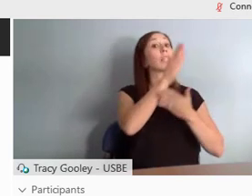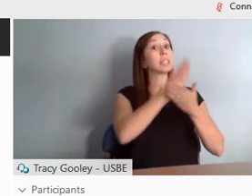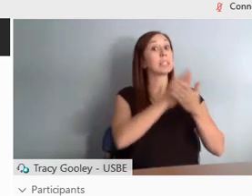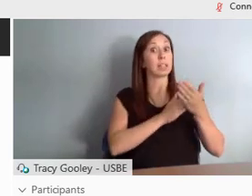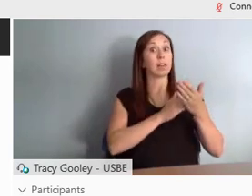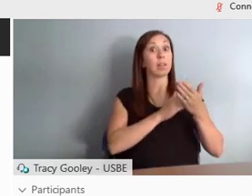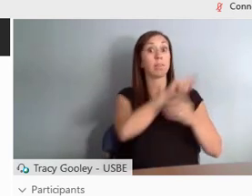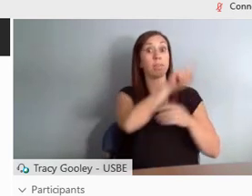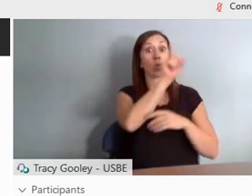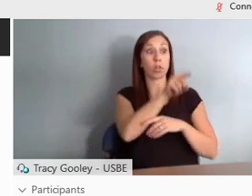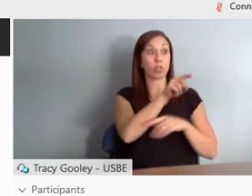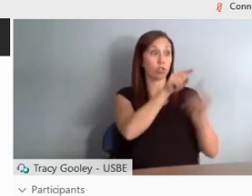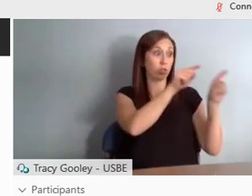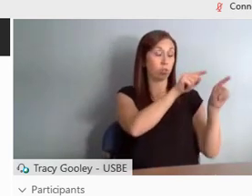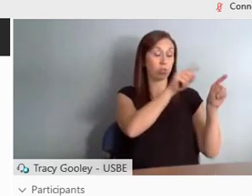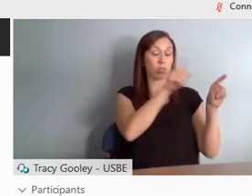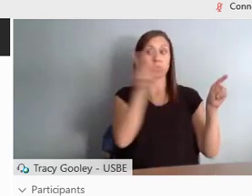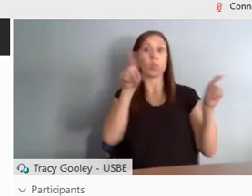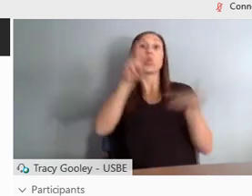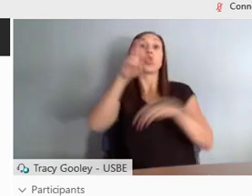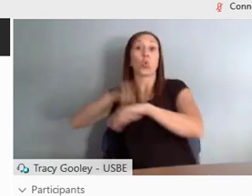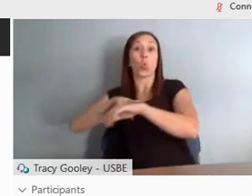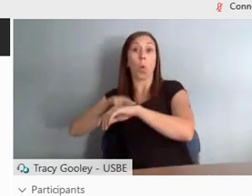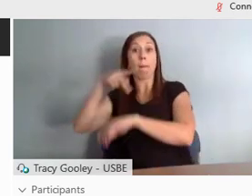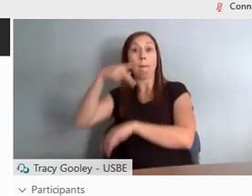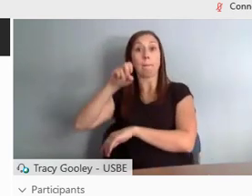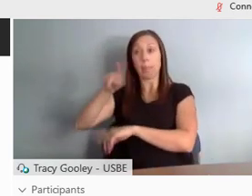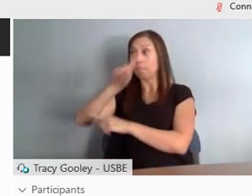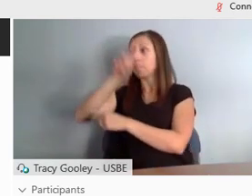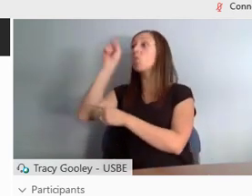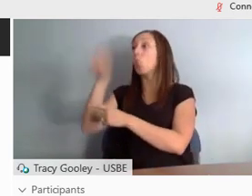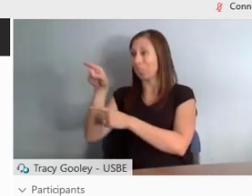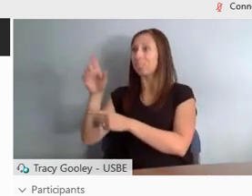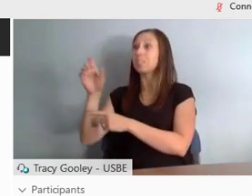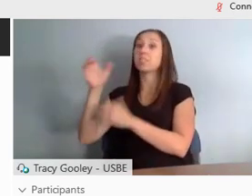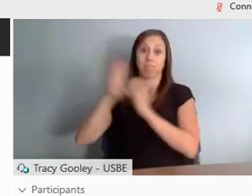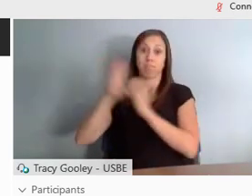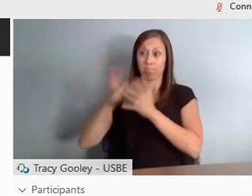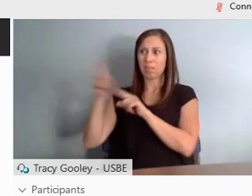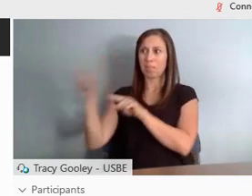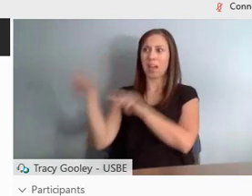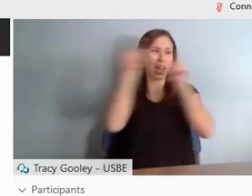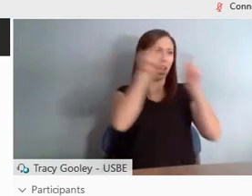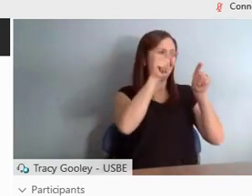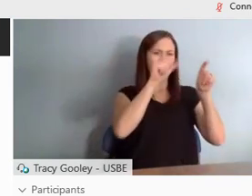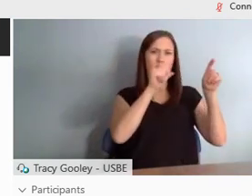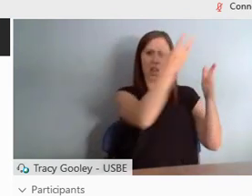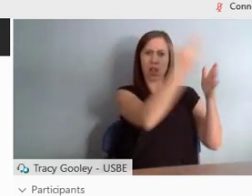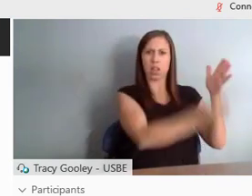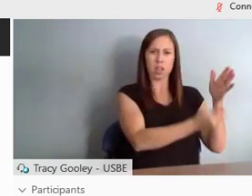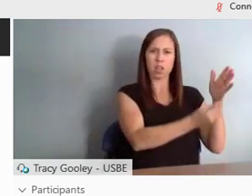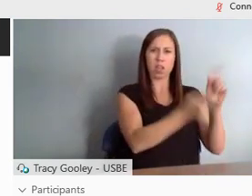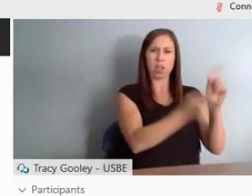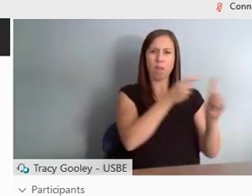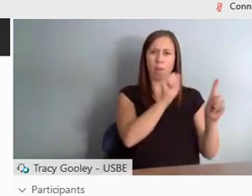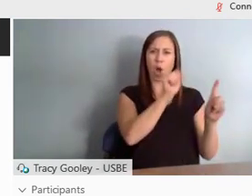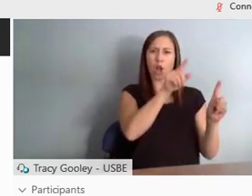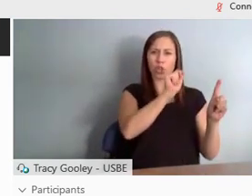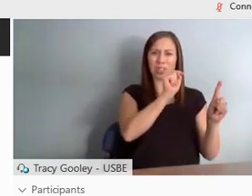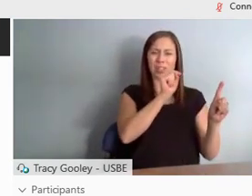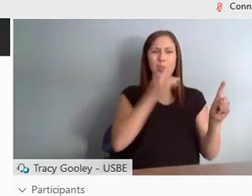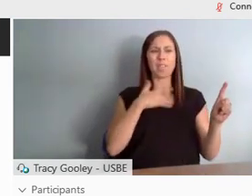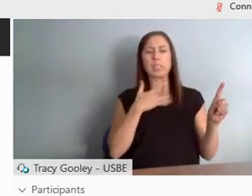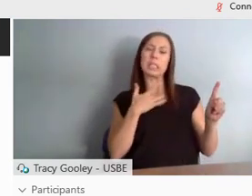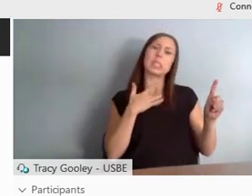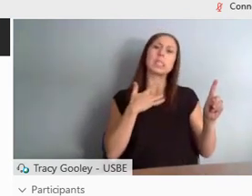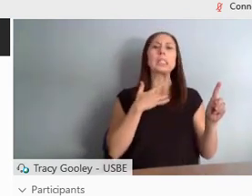in the regular PEEP that we may not have an alternate question for, because we felt like that